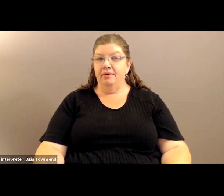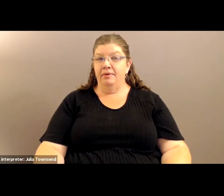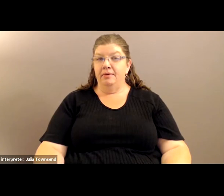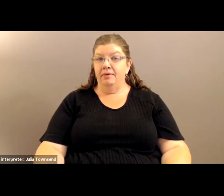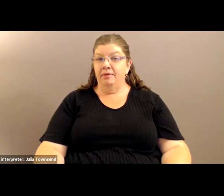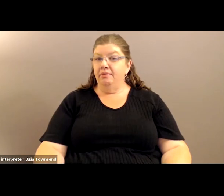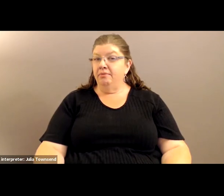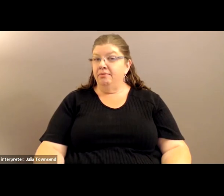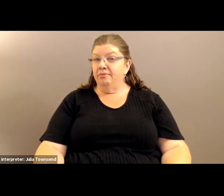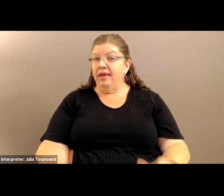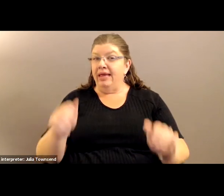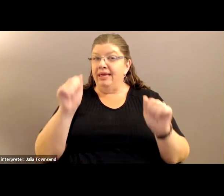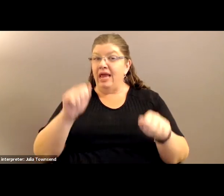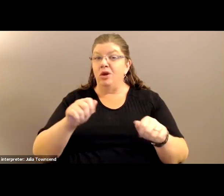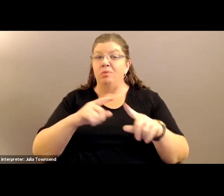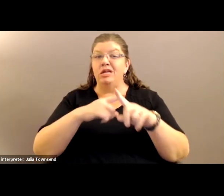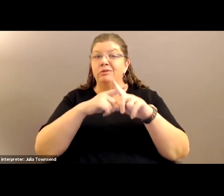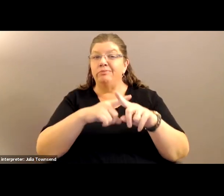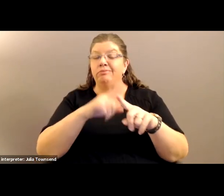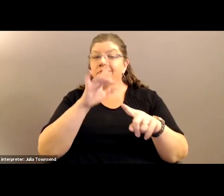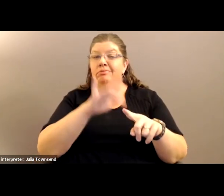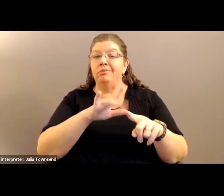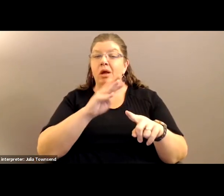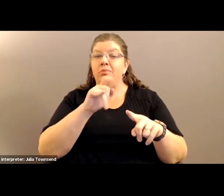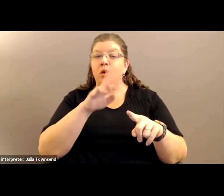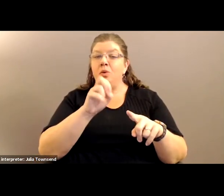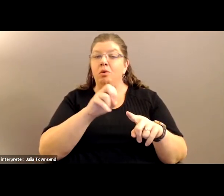christie losano can you please unmute yourself